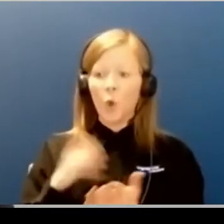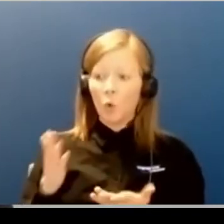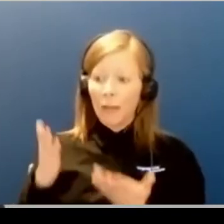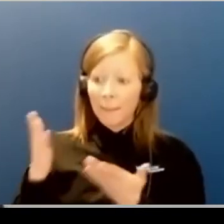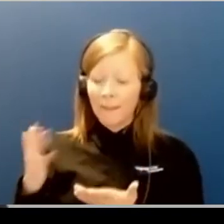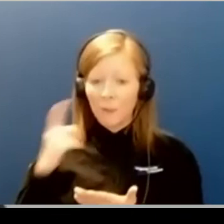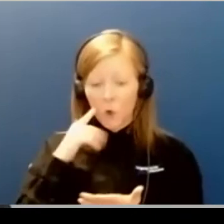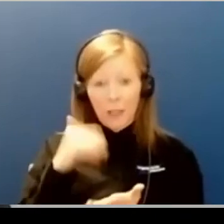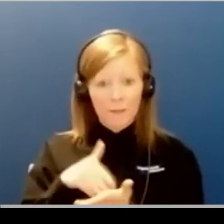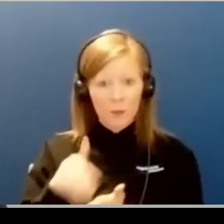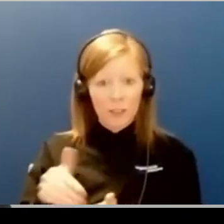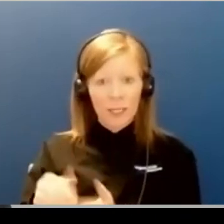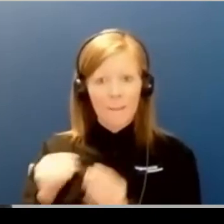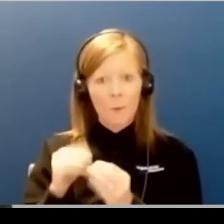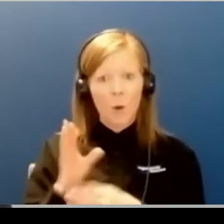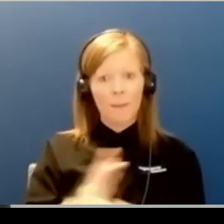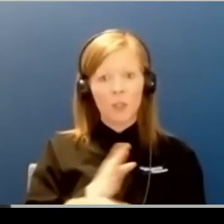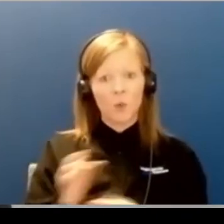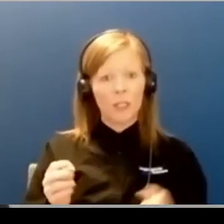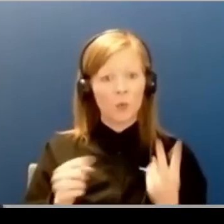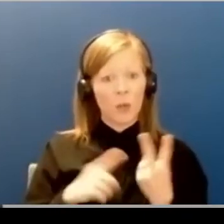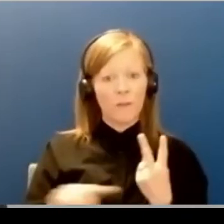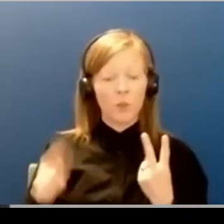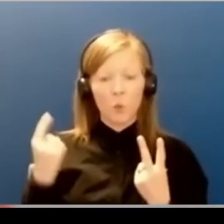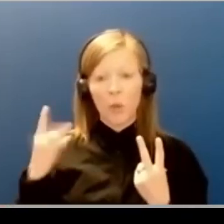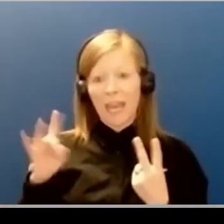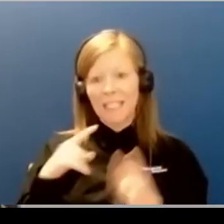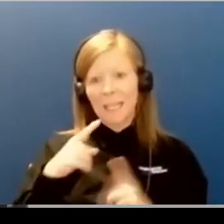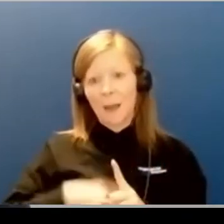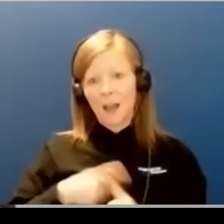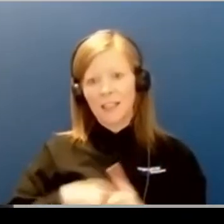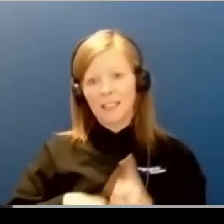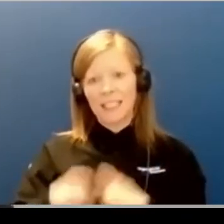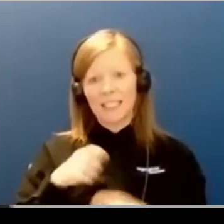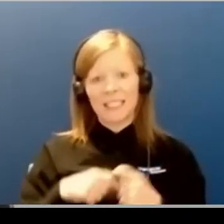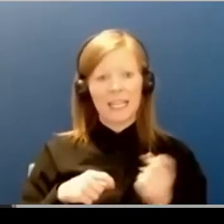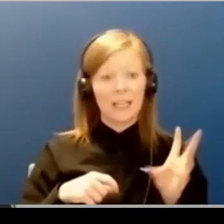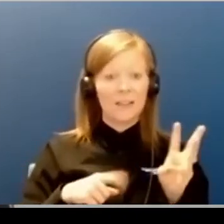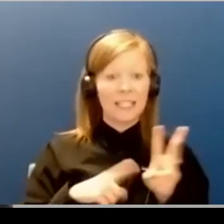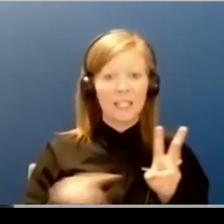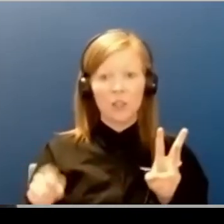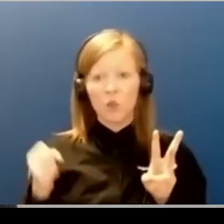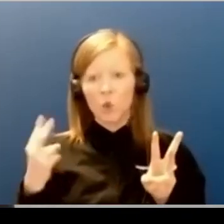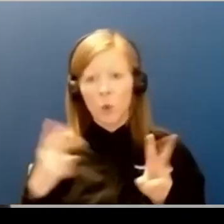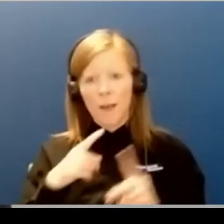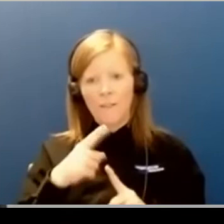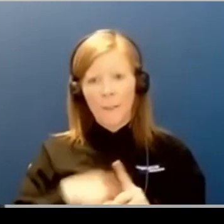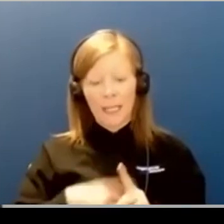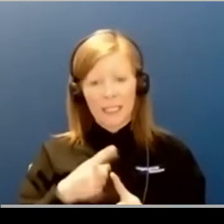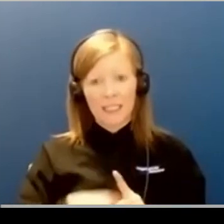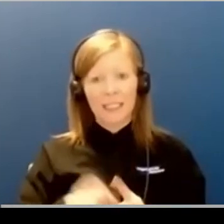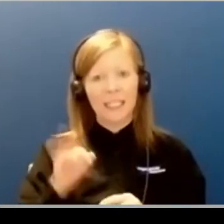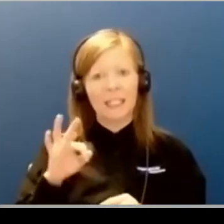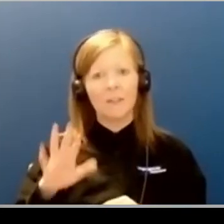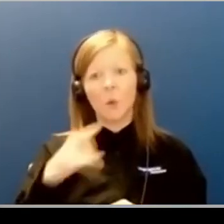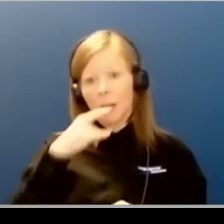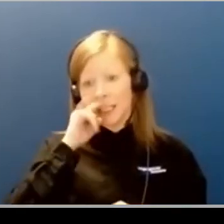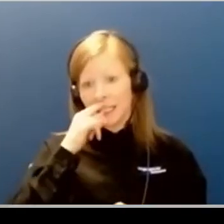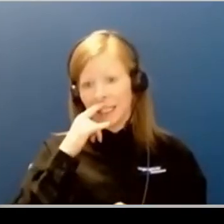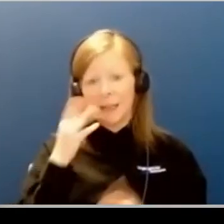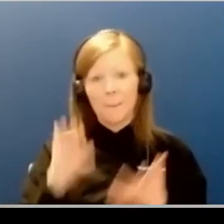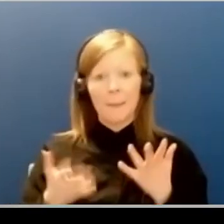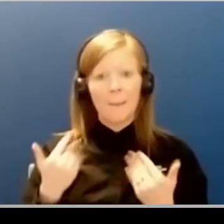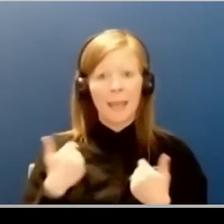be more between 12 to 18 months as opposed to like 6 to 12 months. Now, if your child has had